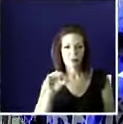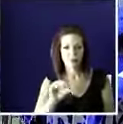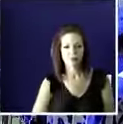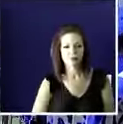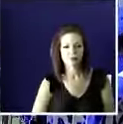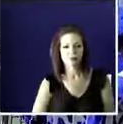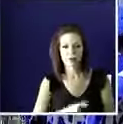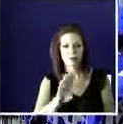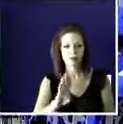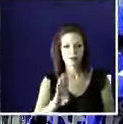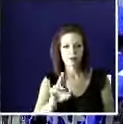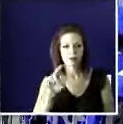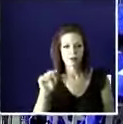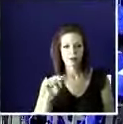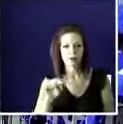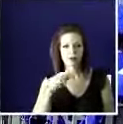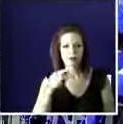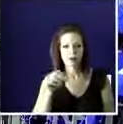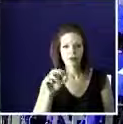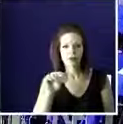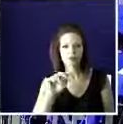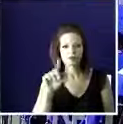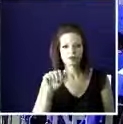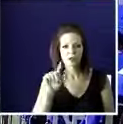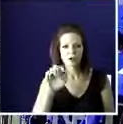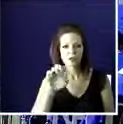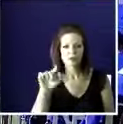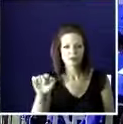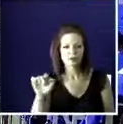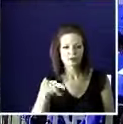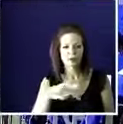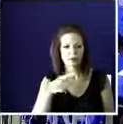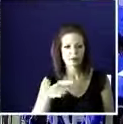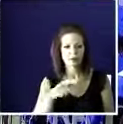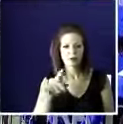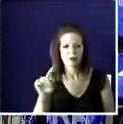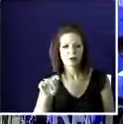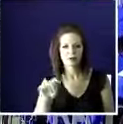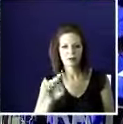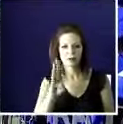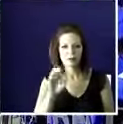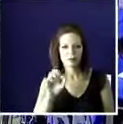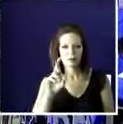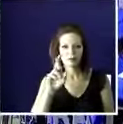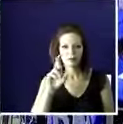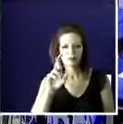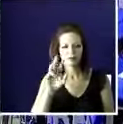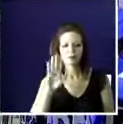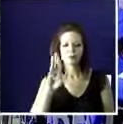Brooklyn Noel Gonzalez. Piper Taylor Brown.